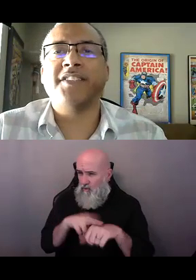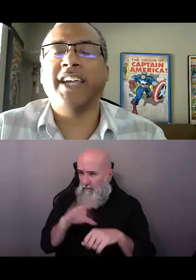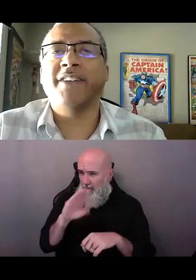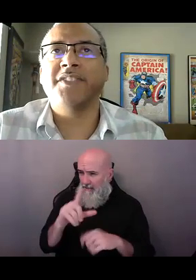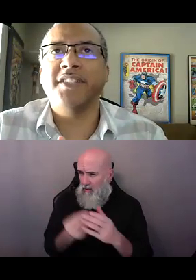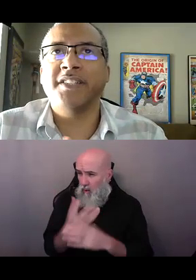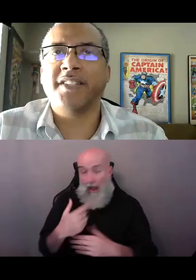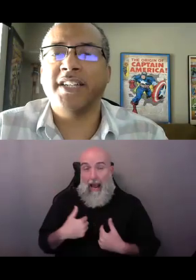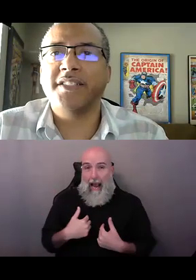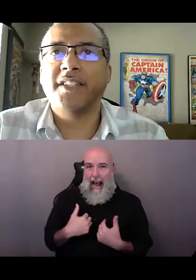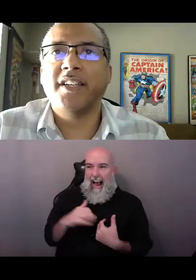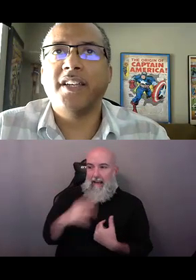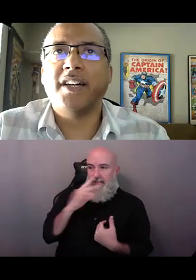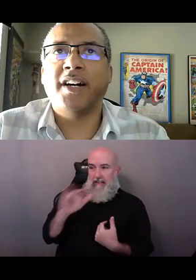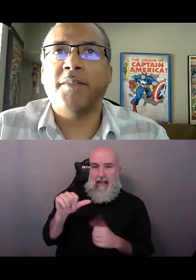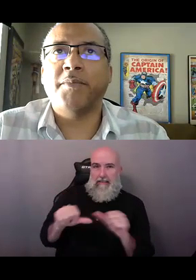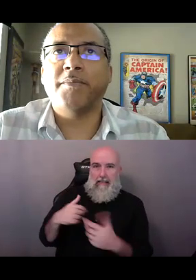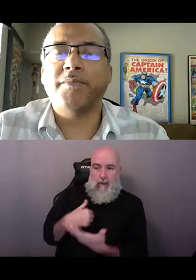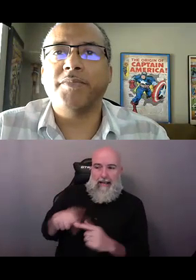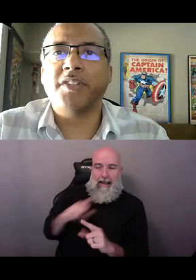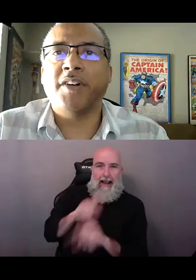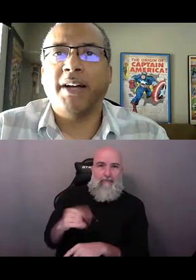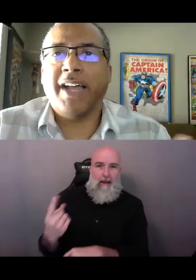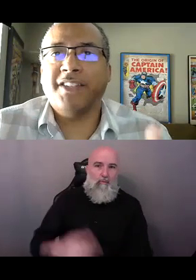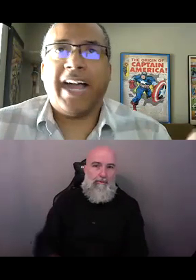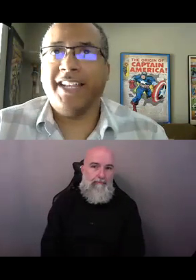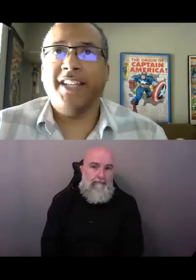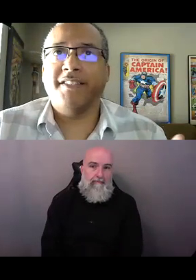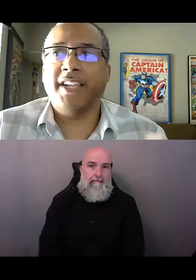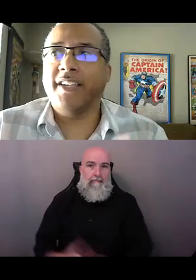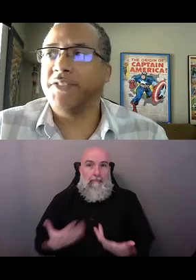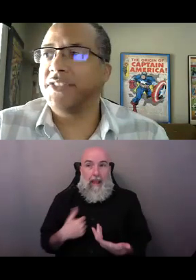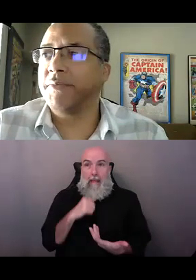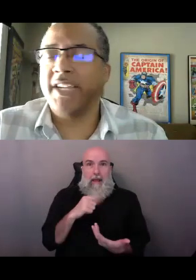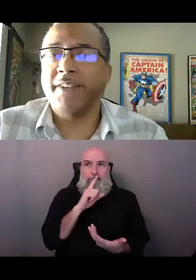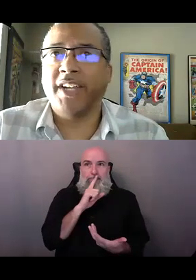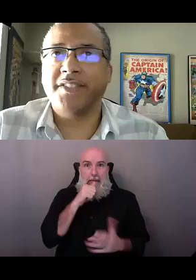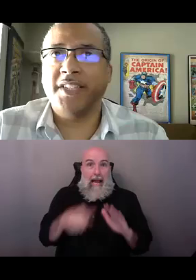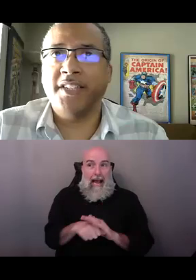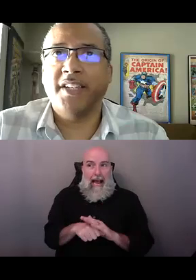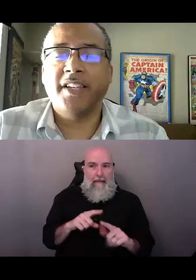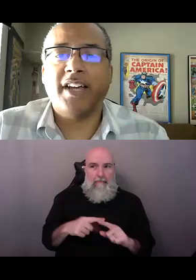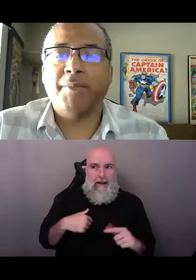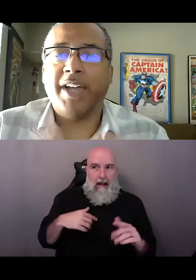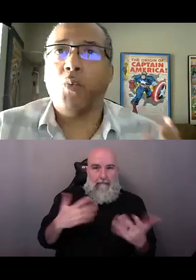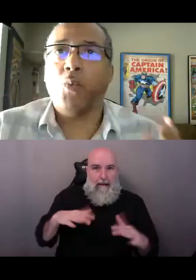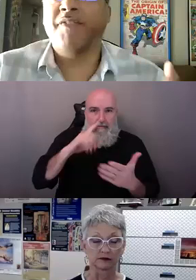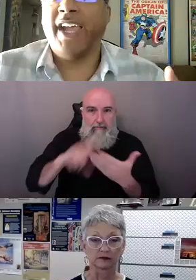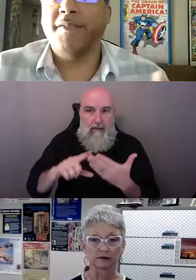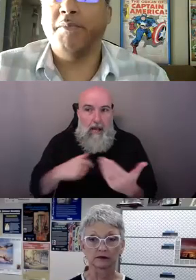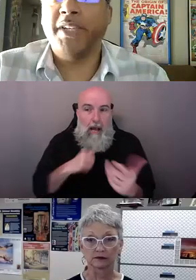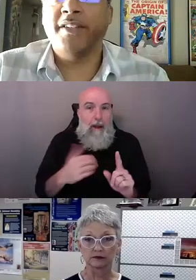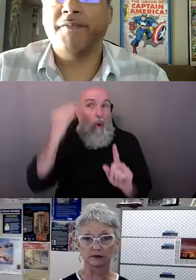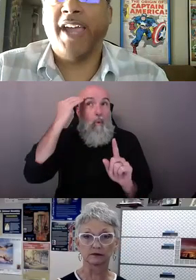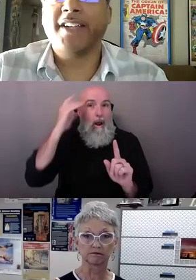answer that because I haven't seen that science. So I'm not hiding anything. It's just something I have not seen. I'm not aware of